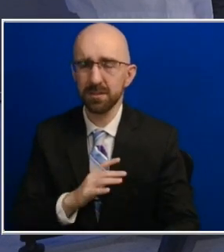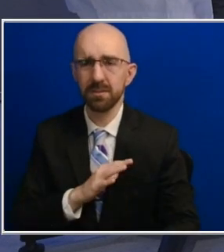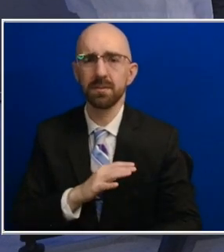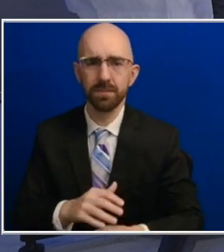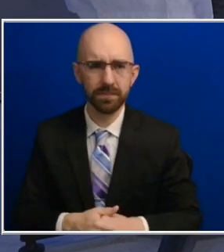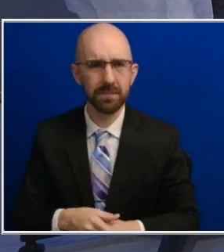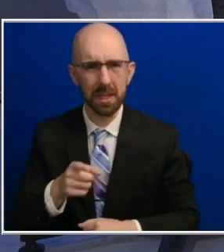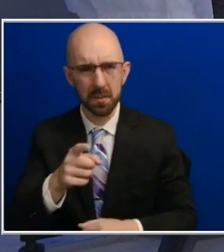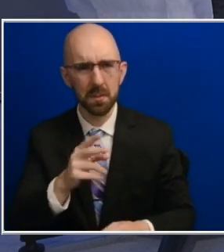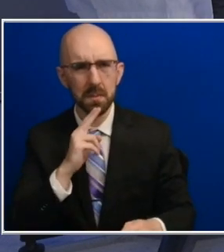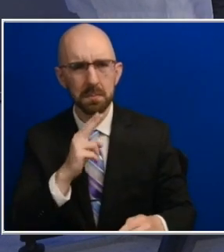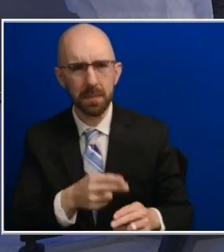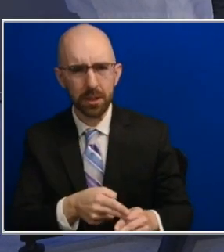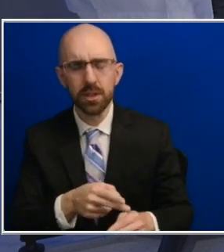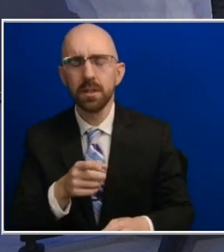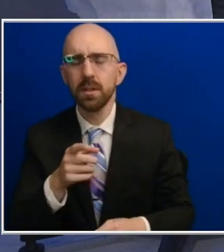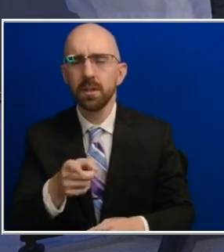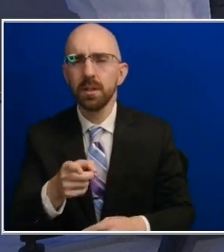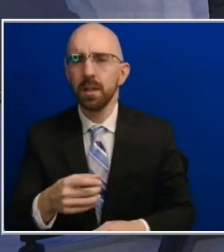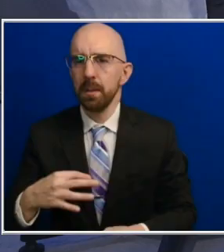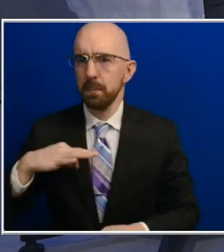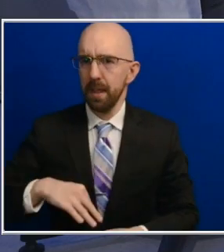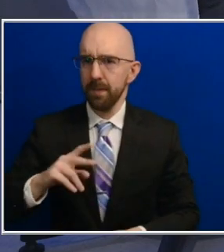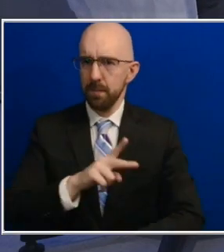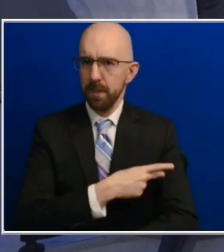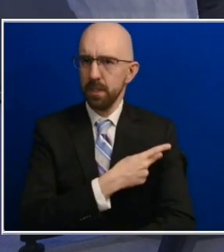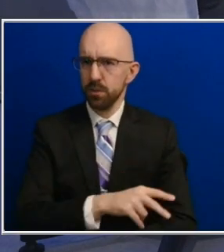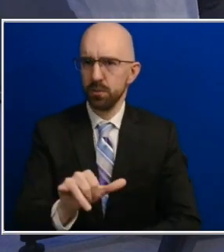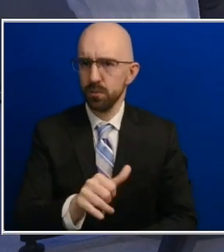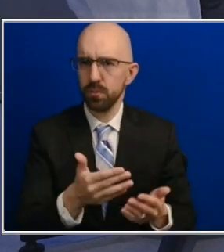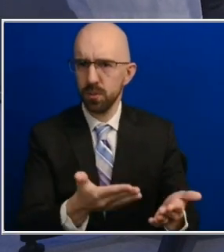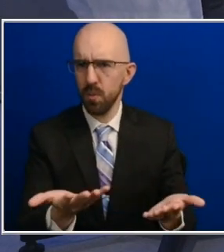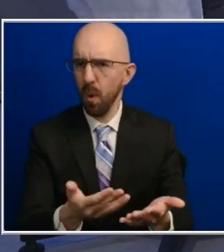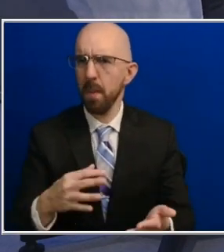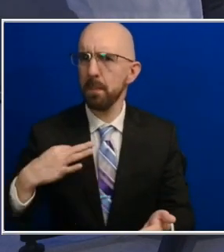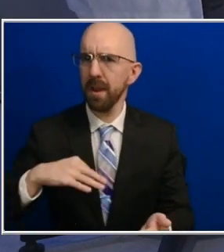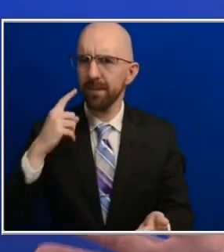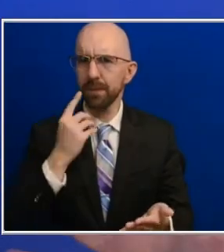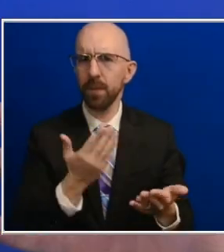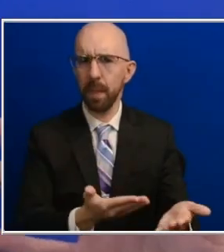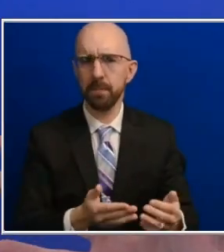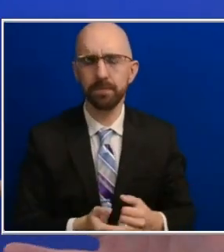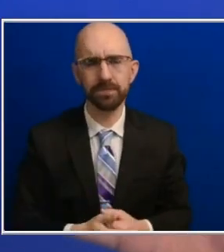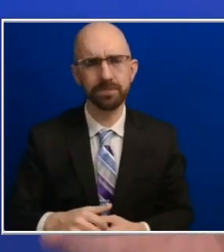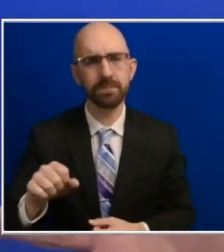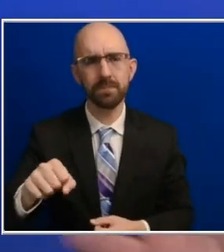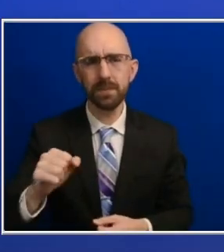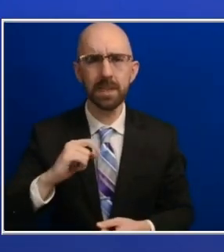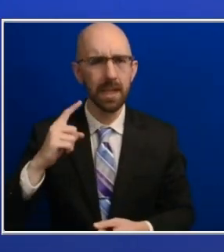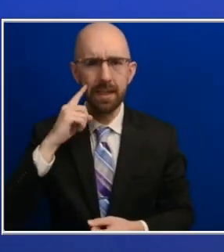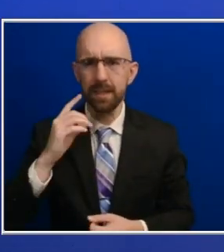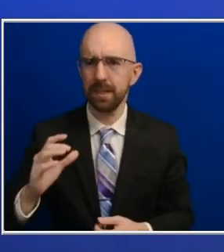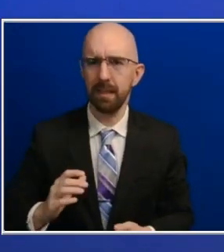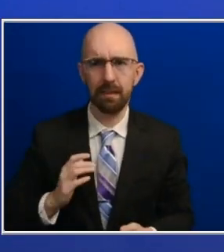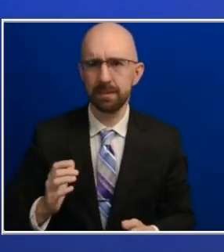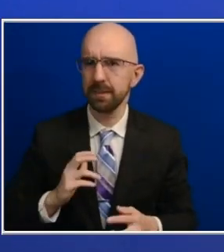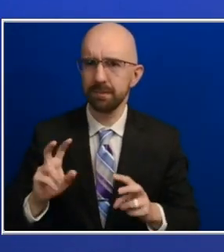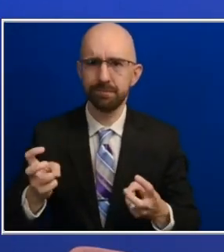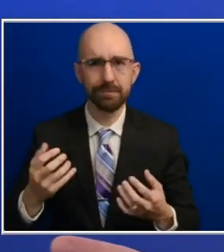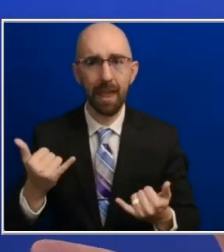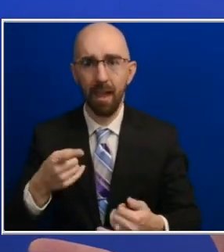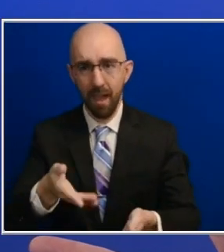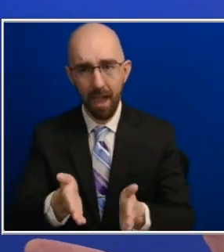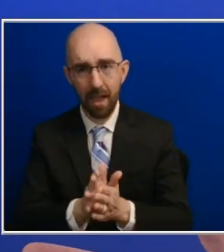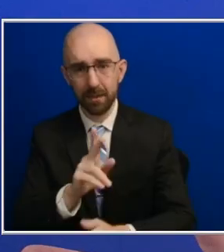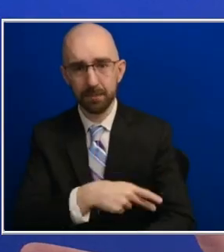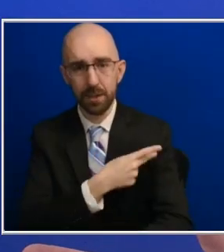So what the benefit for the patient, right? So what are other benefits for the patient? Yeah, I think it's classic now. If you ask a patient what your doctor looks